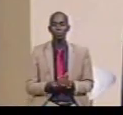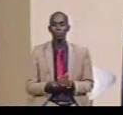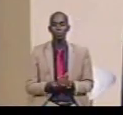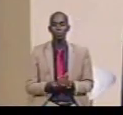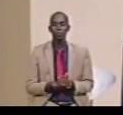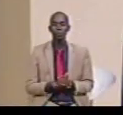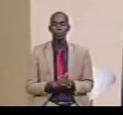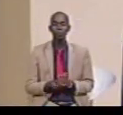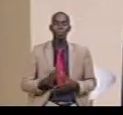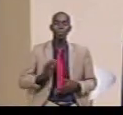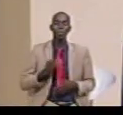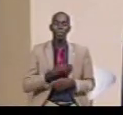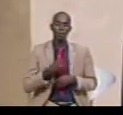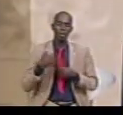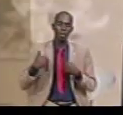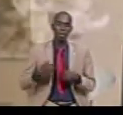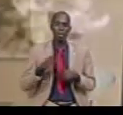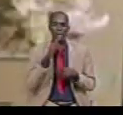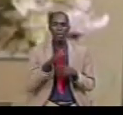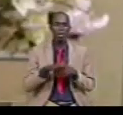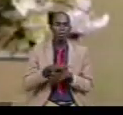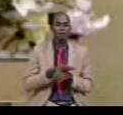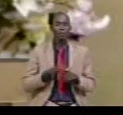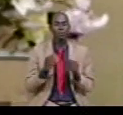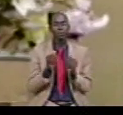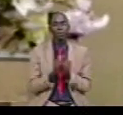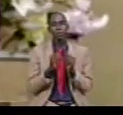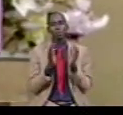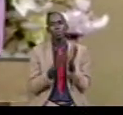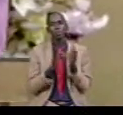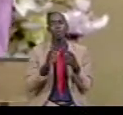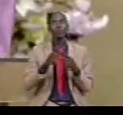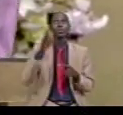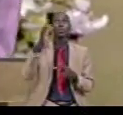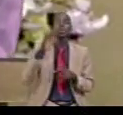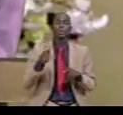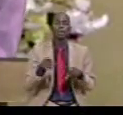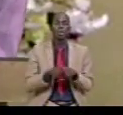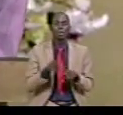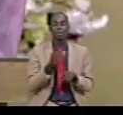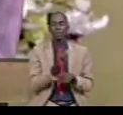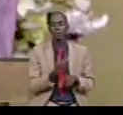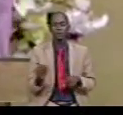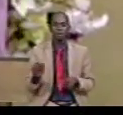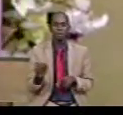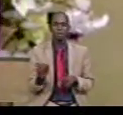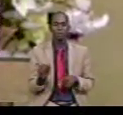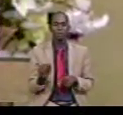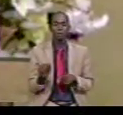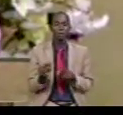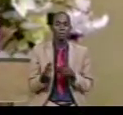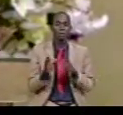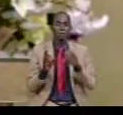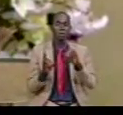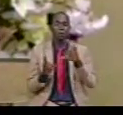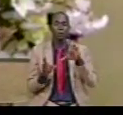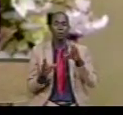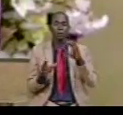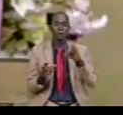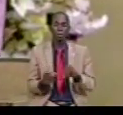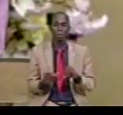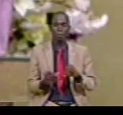Our hearts are filled with praise to God as the Deeper Christian Life Ministry mark its